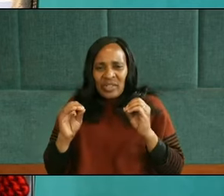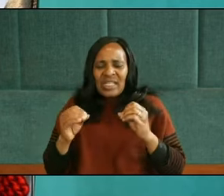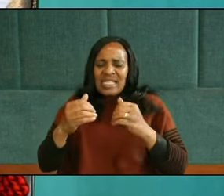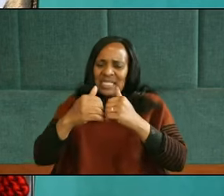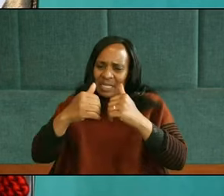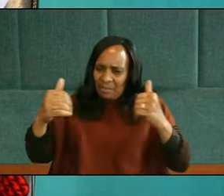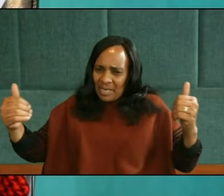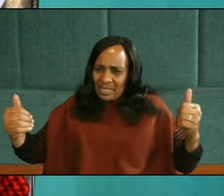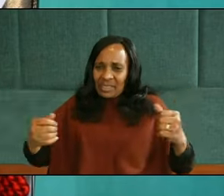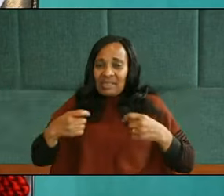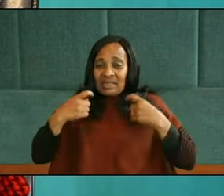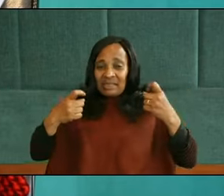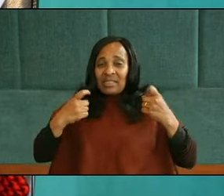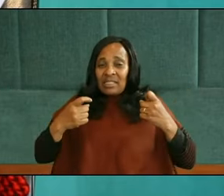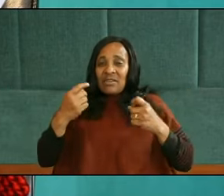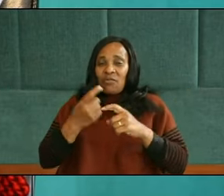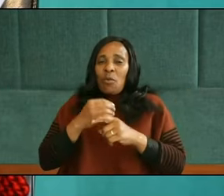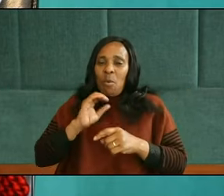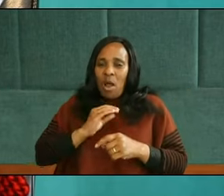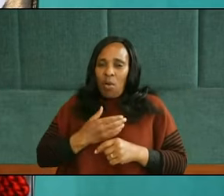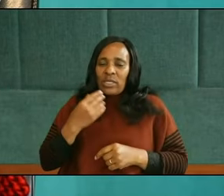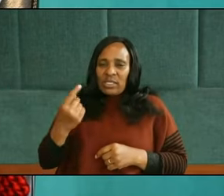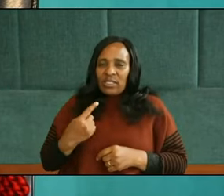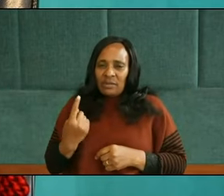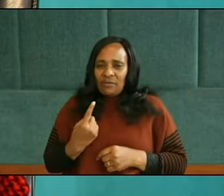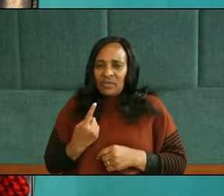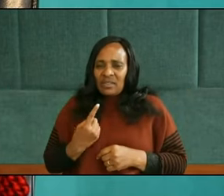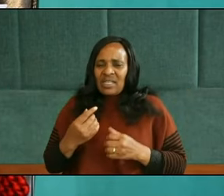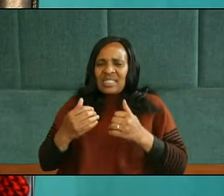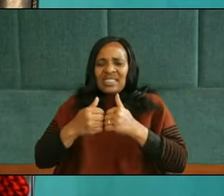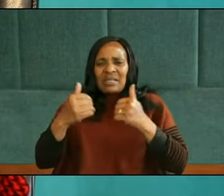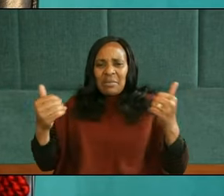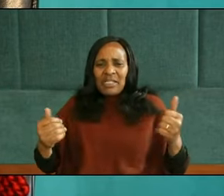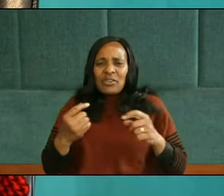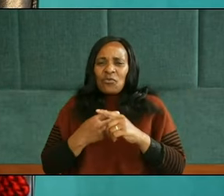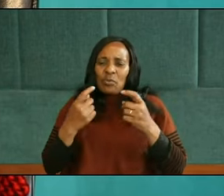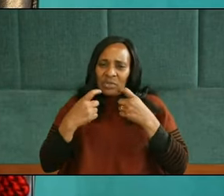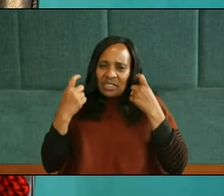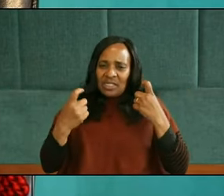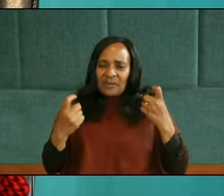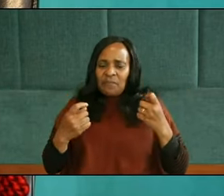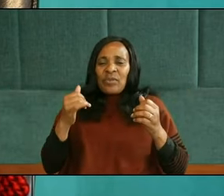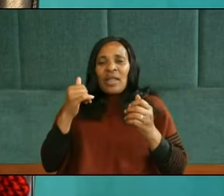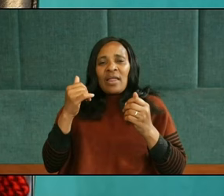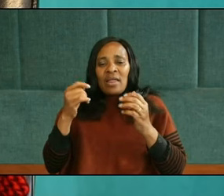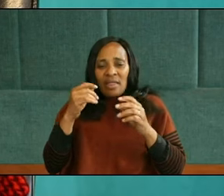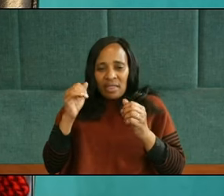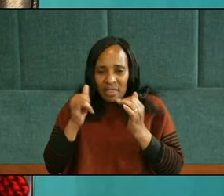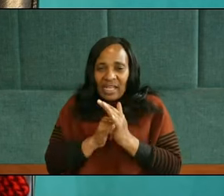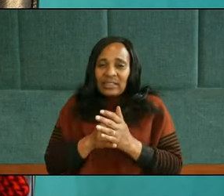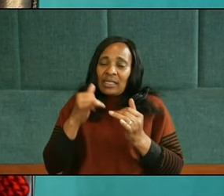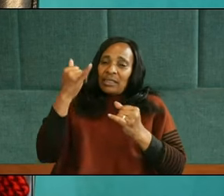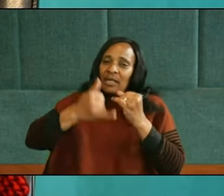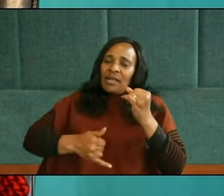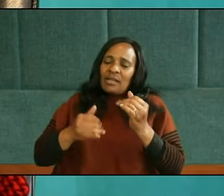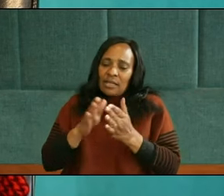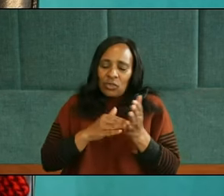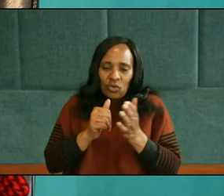us to separate the sin from ourselves, or he wants us to be separated from the sin, such that at the end, when destruction is